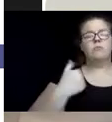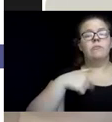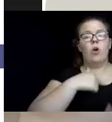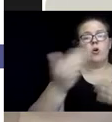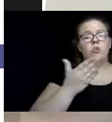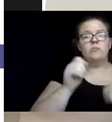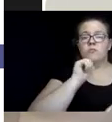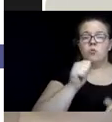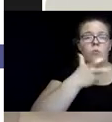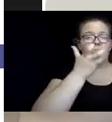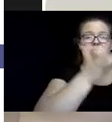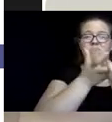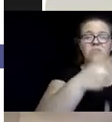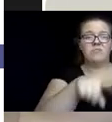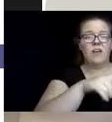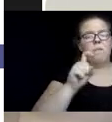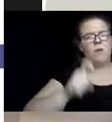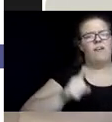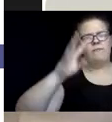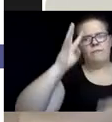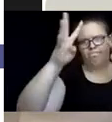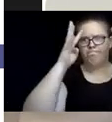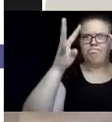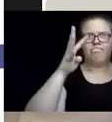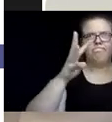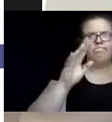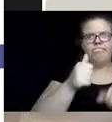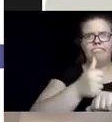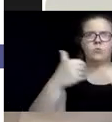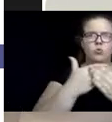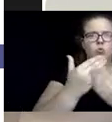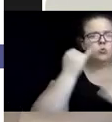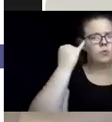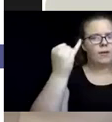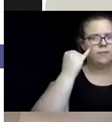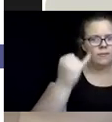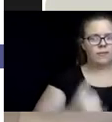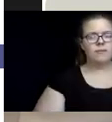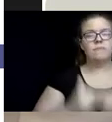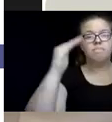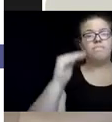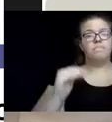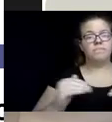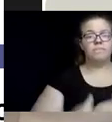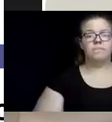not work for them. We need to be creative and we need to come up with new ideas. Next slide.